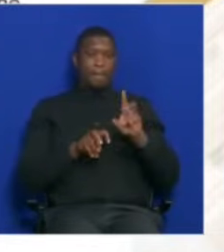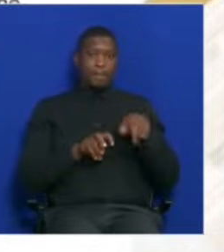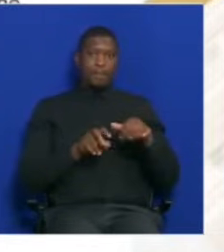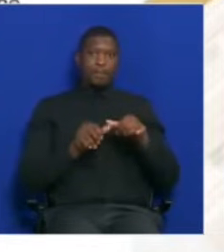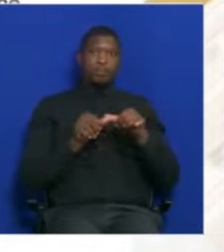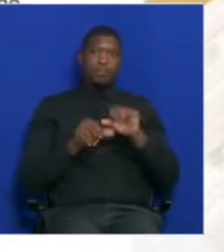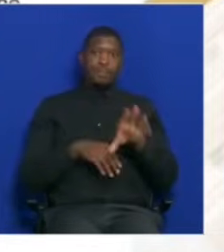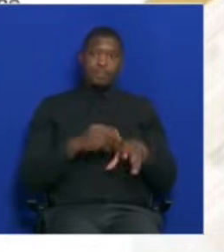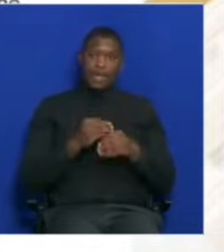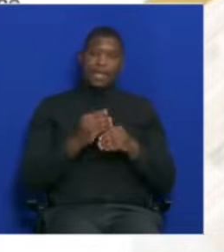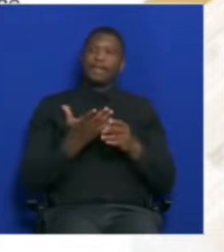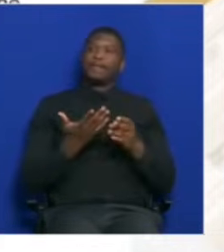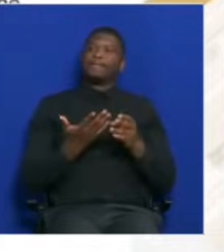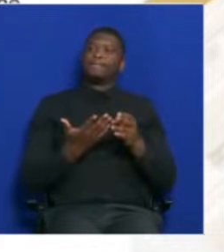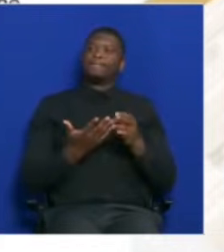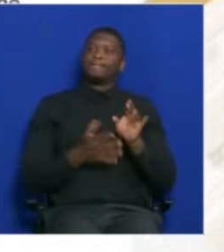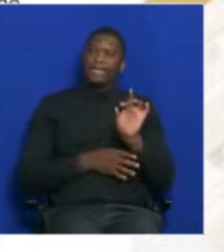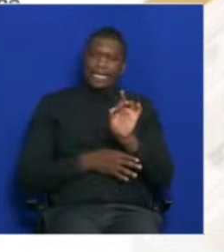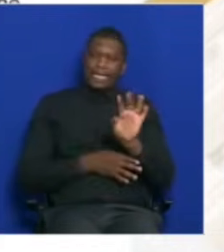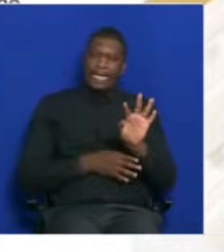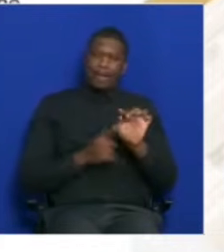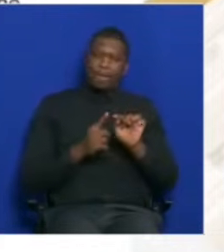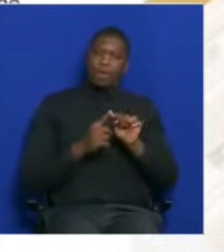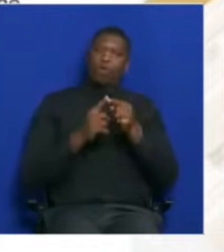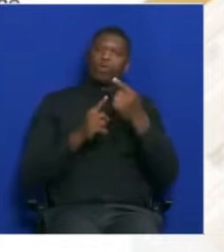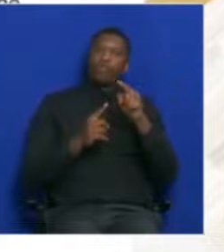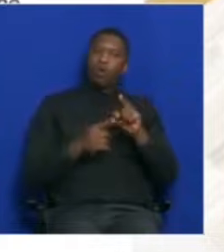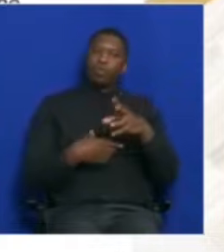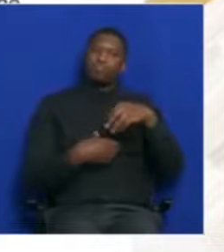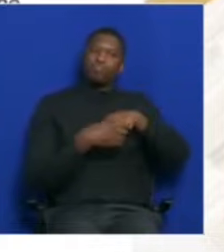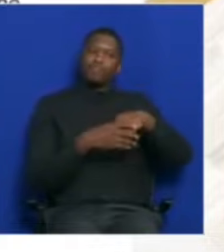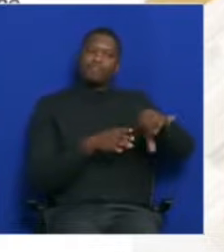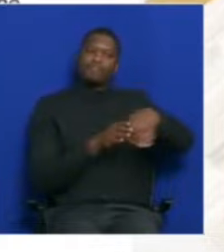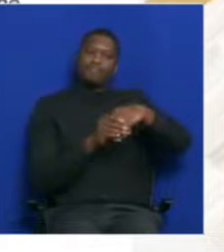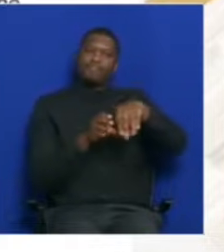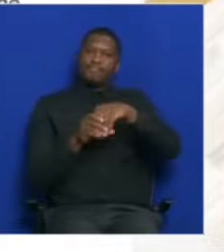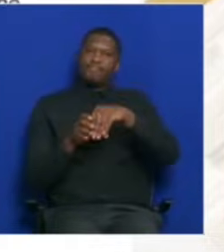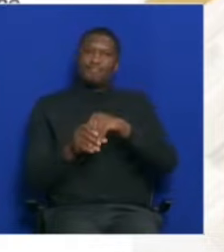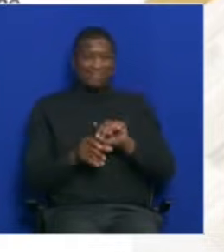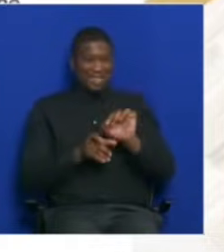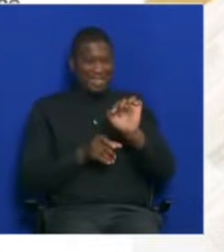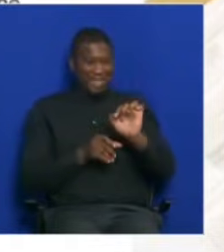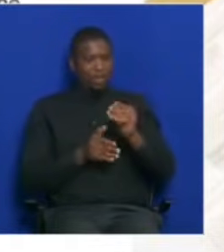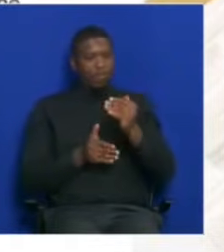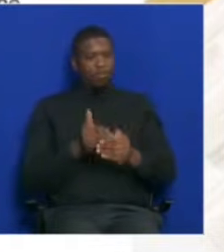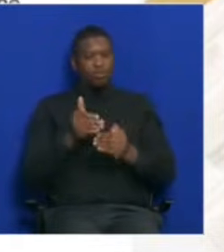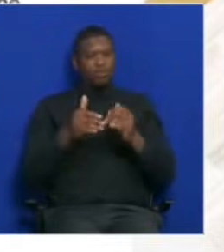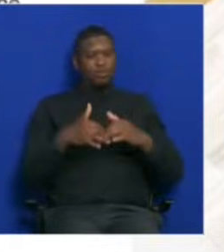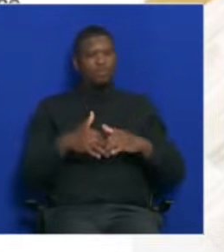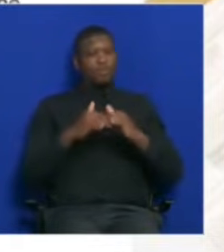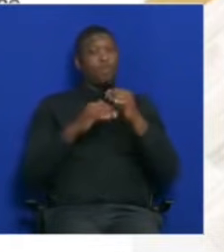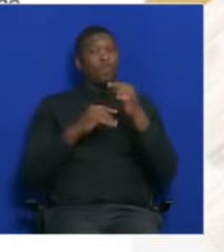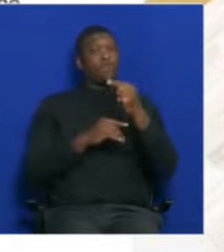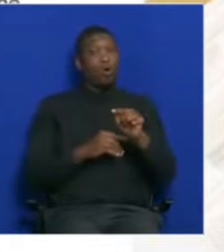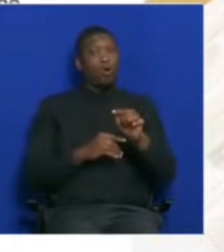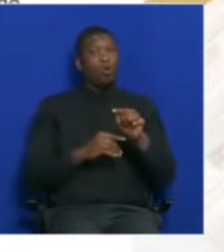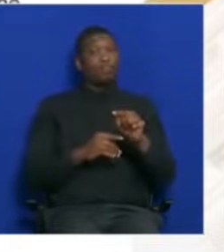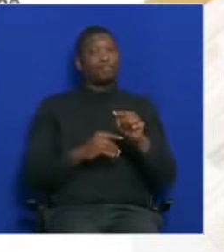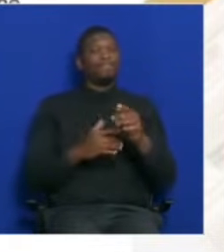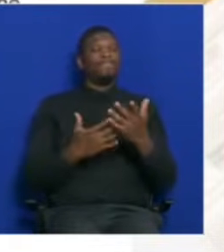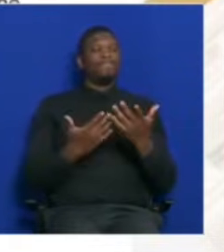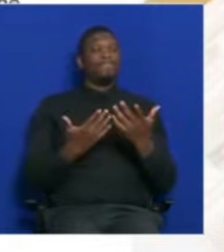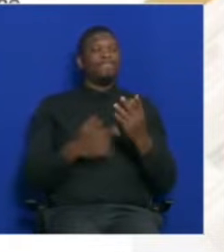point and case intake committee. That process was designed precisely to guard against difficulties that have